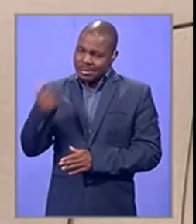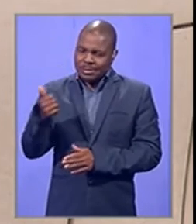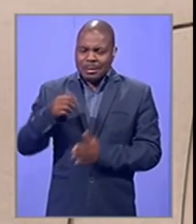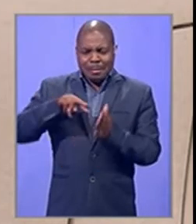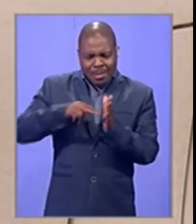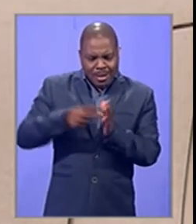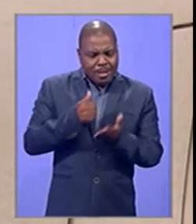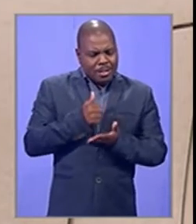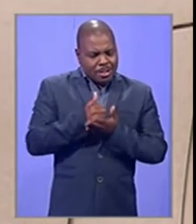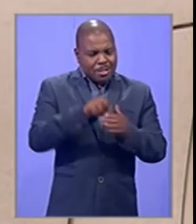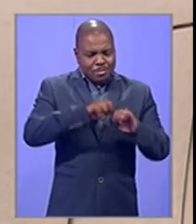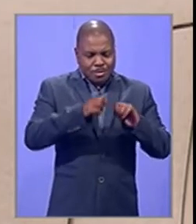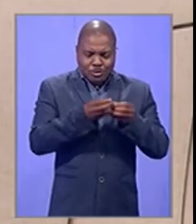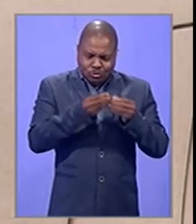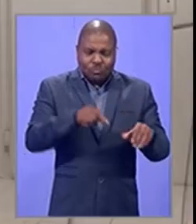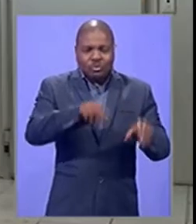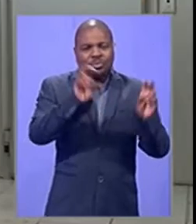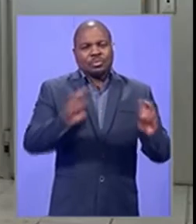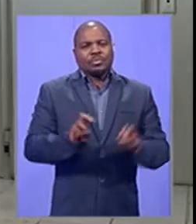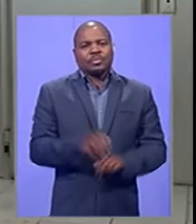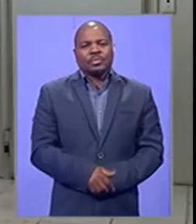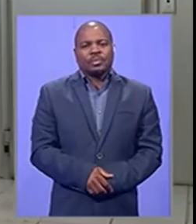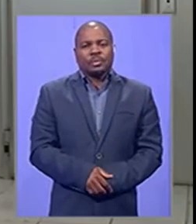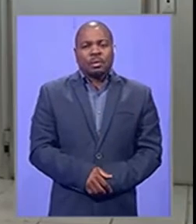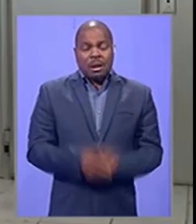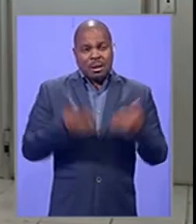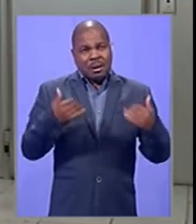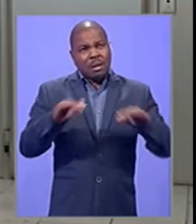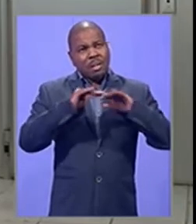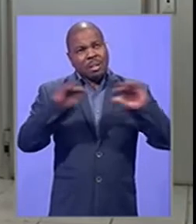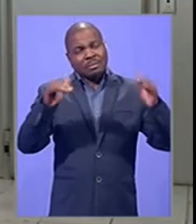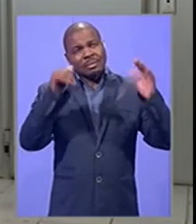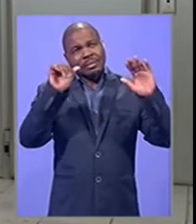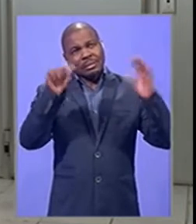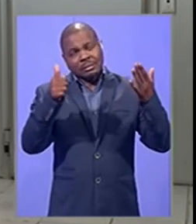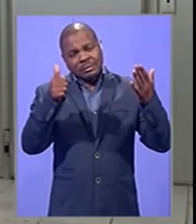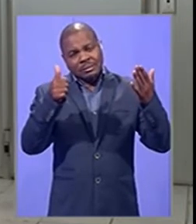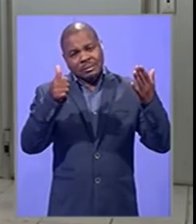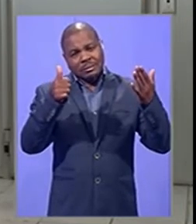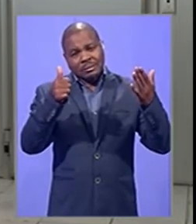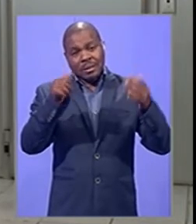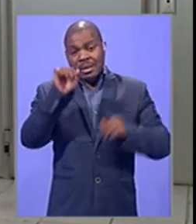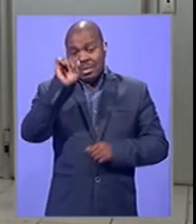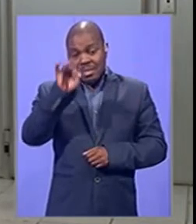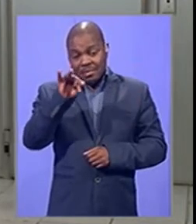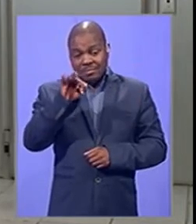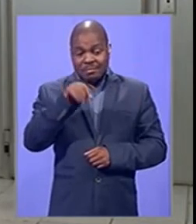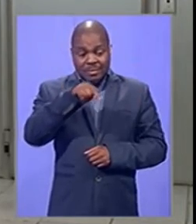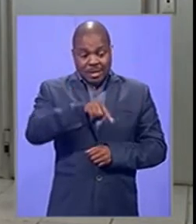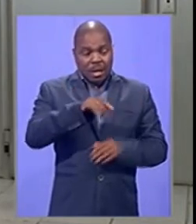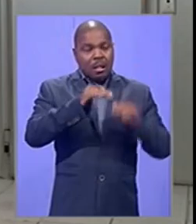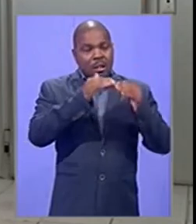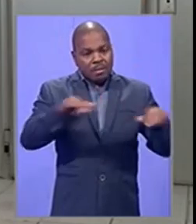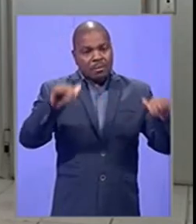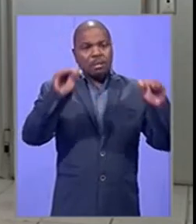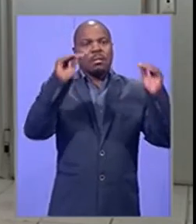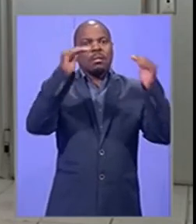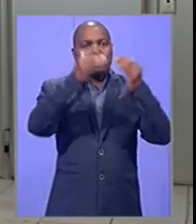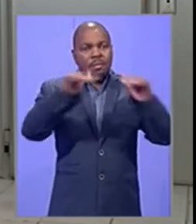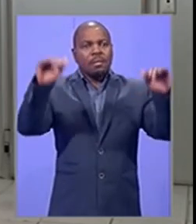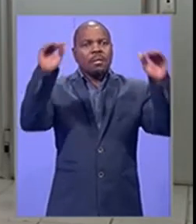rarabololang bothata jo ba motlakase. We're at stage what? Stage 6. If these stages go